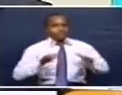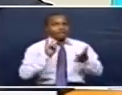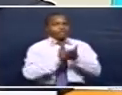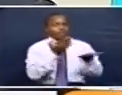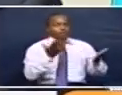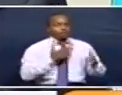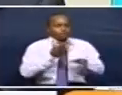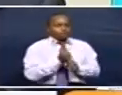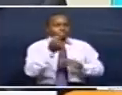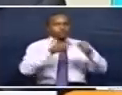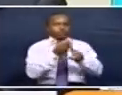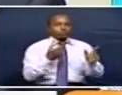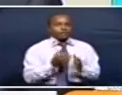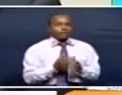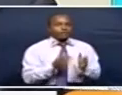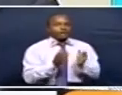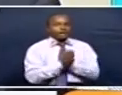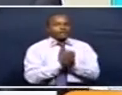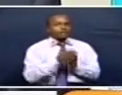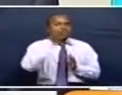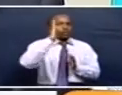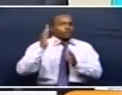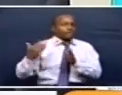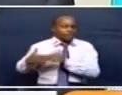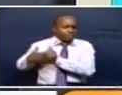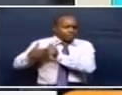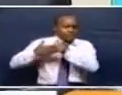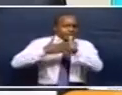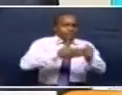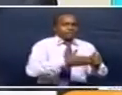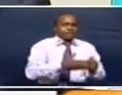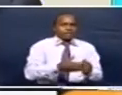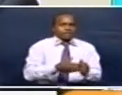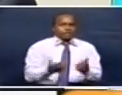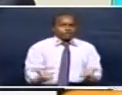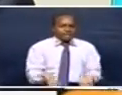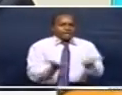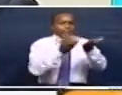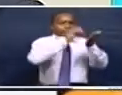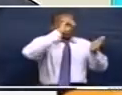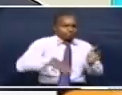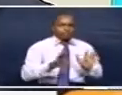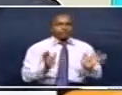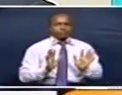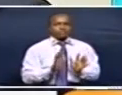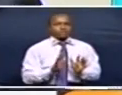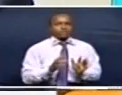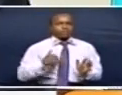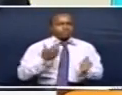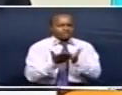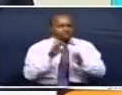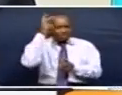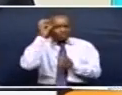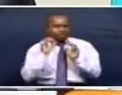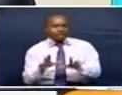from. And it comes from the fact that God has brought me this far. He does not raise you and then drop you. That is the work of the devil. I don't serve the devil.